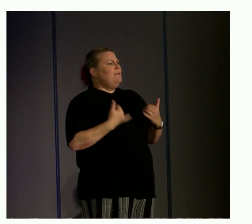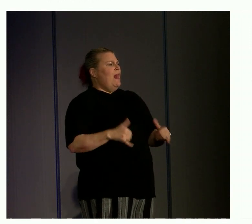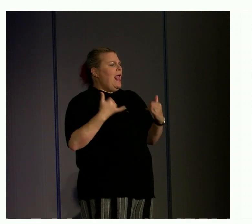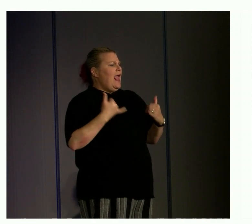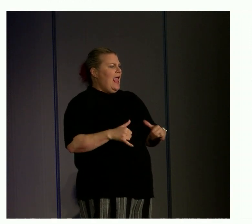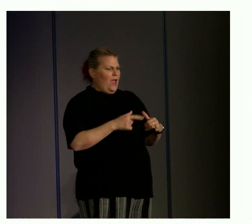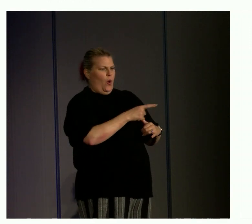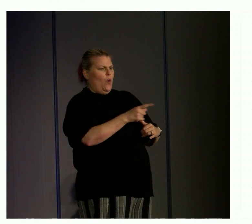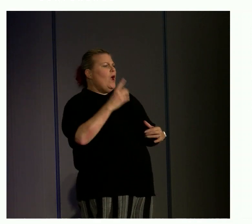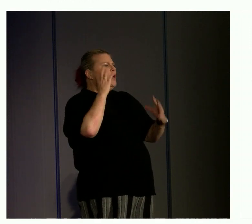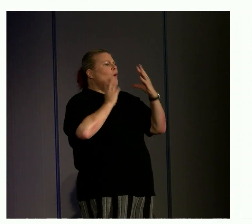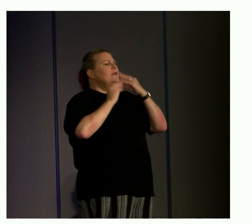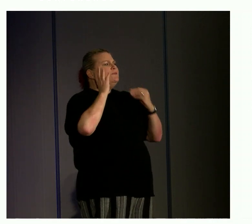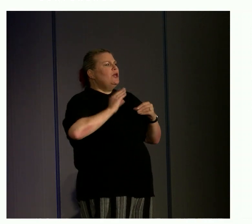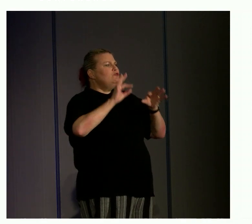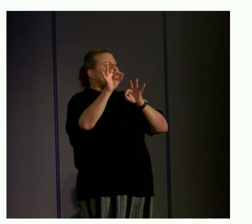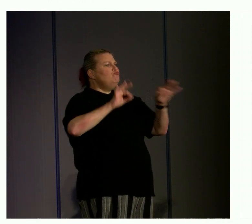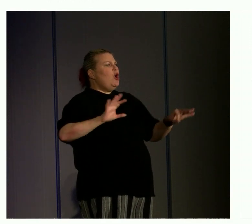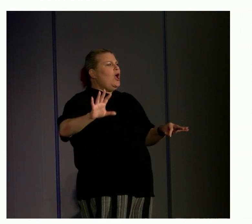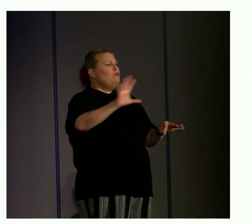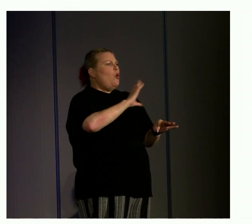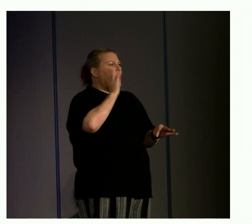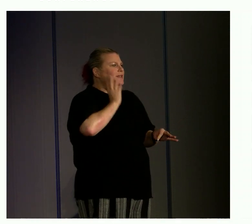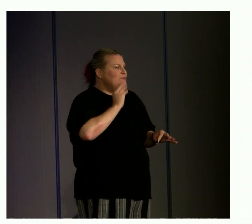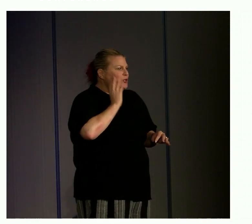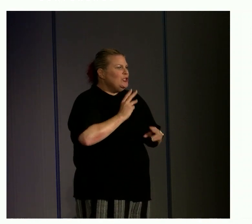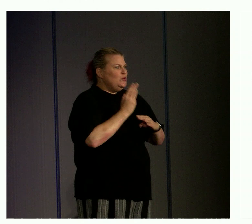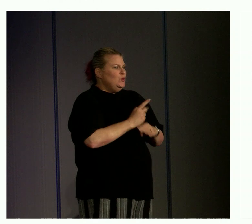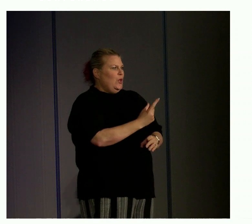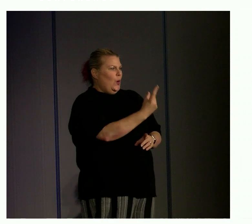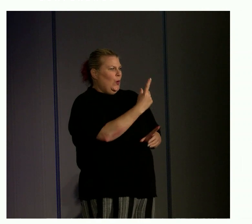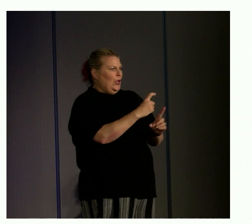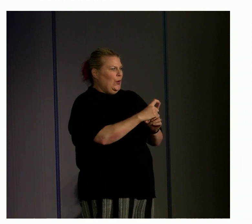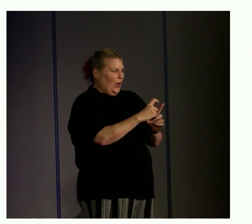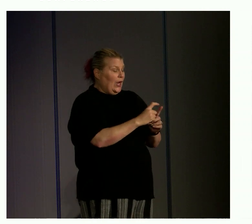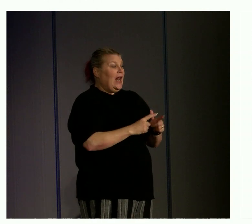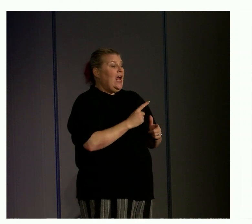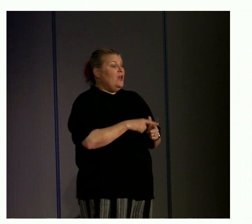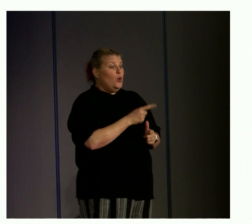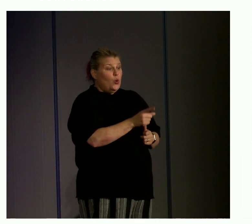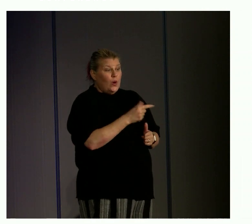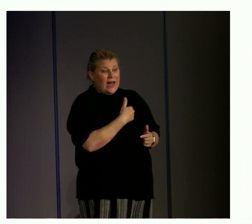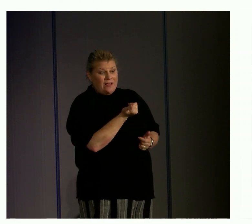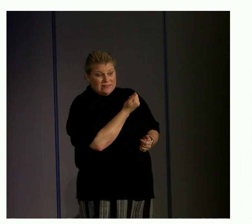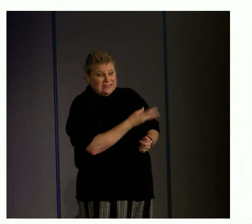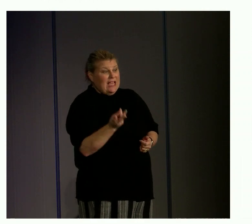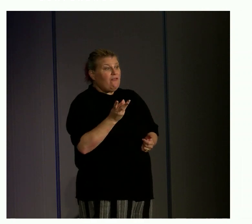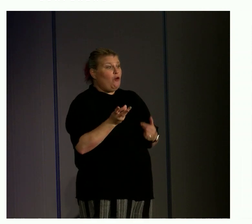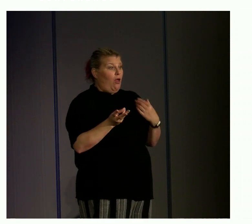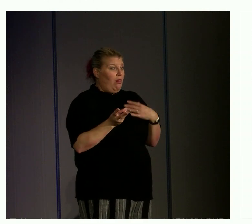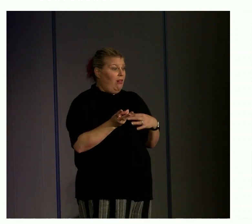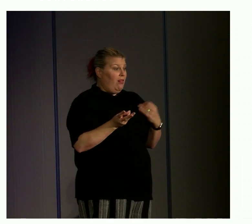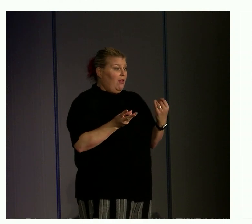describe this playful experience you had using one word. You can have several